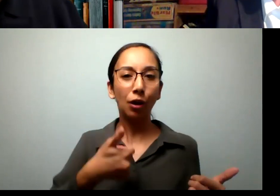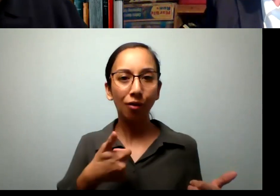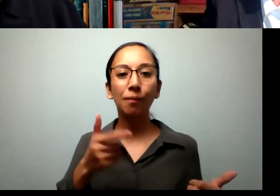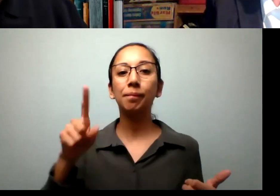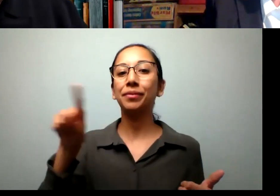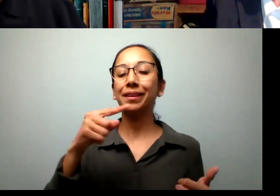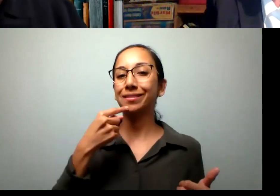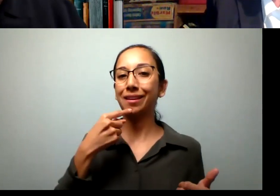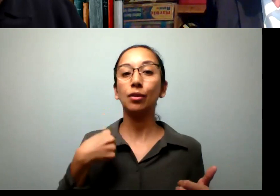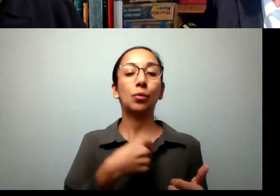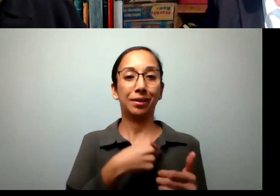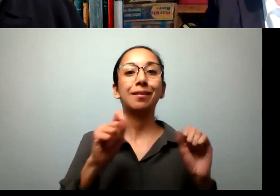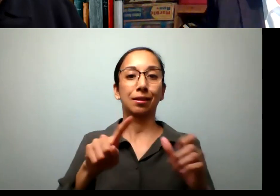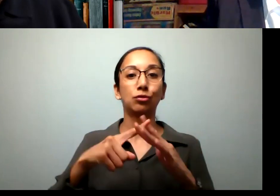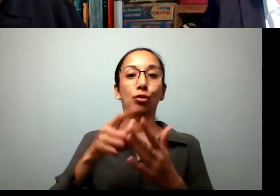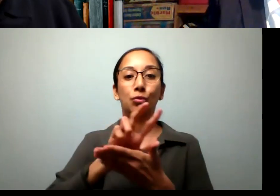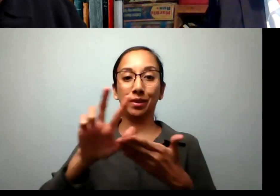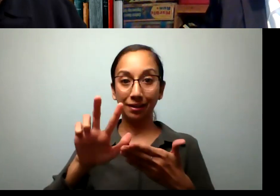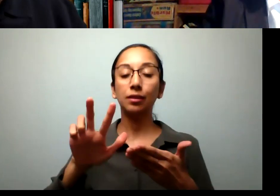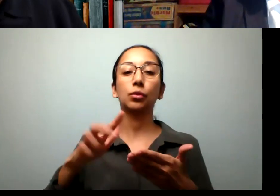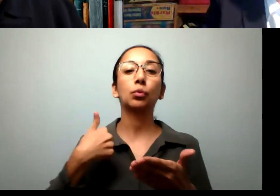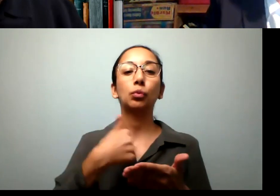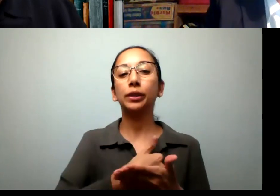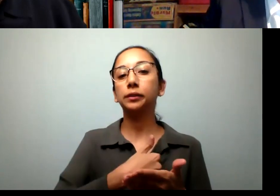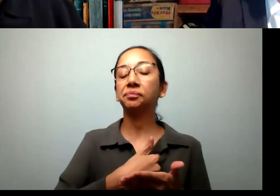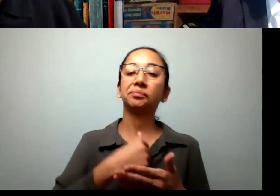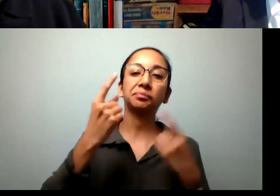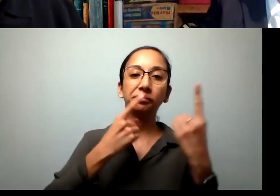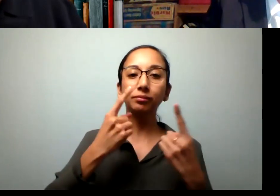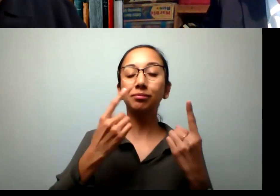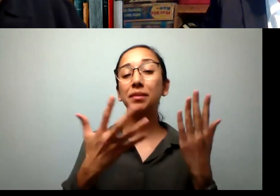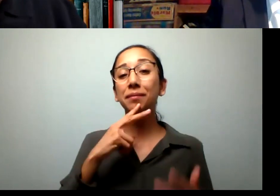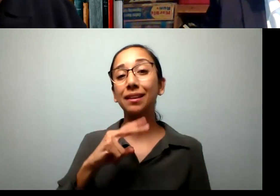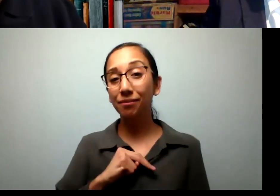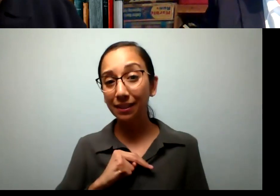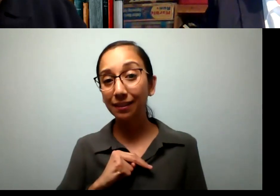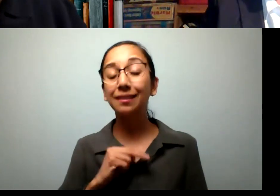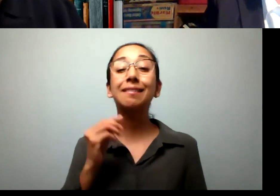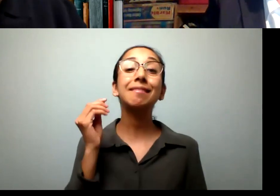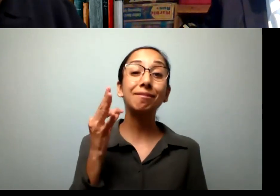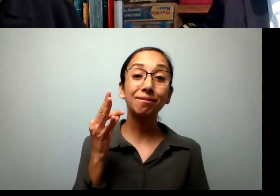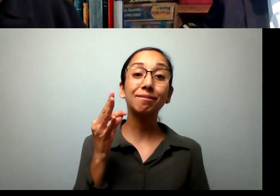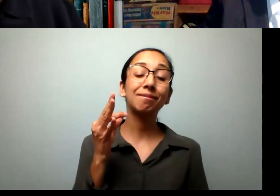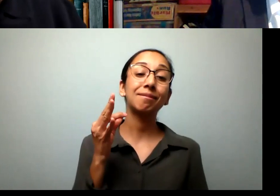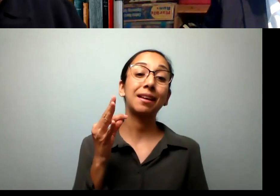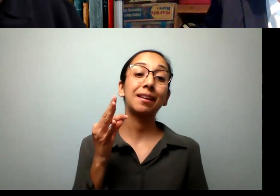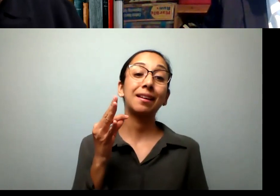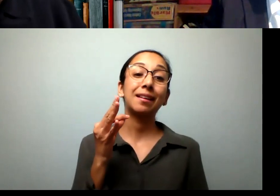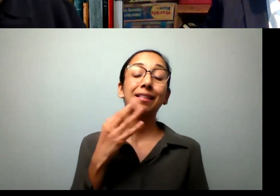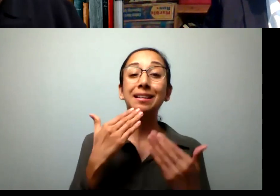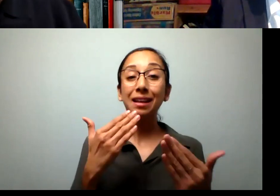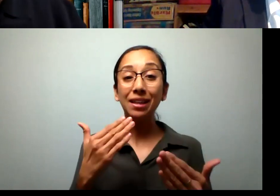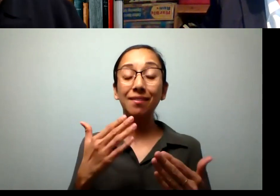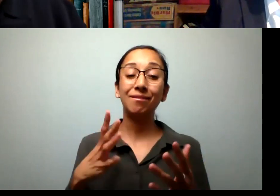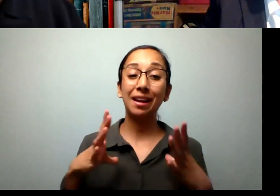you can start those 3 weeks. We're talking about somewhere near Thanksgiving If you go to Thanksgiving vacation,